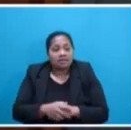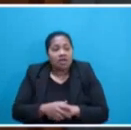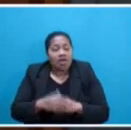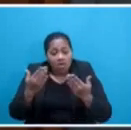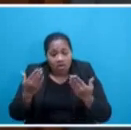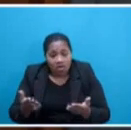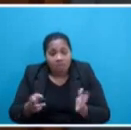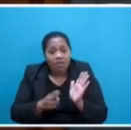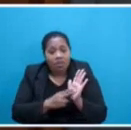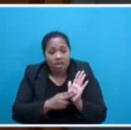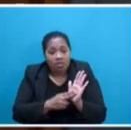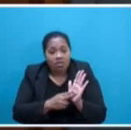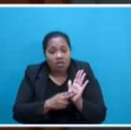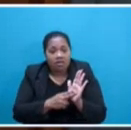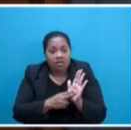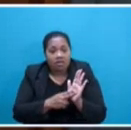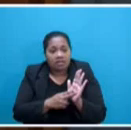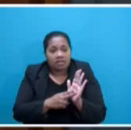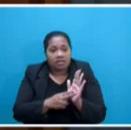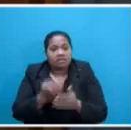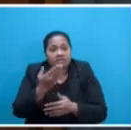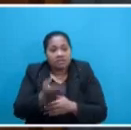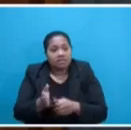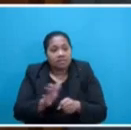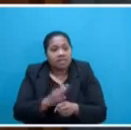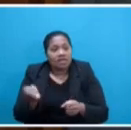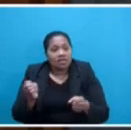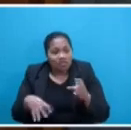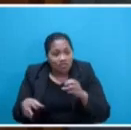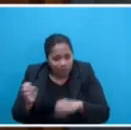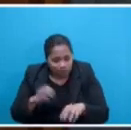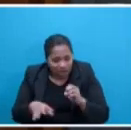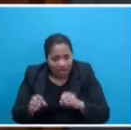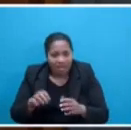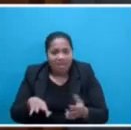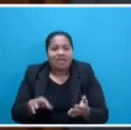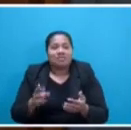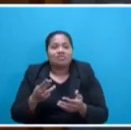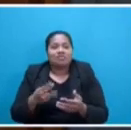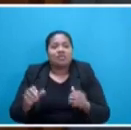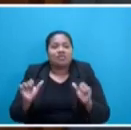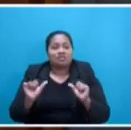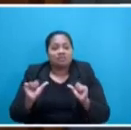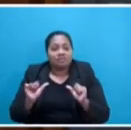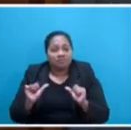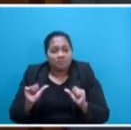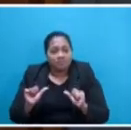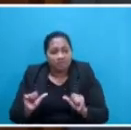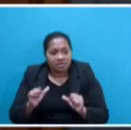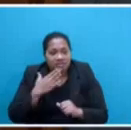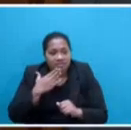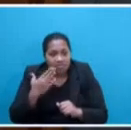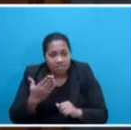Honorable Adimaitoga, she's making a contribution to the President's speech. This is perhaps one of